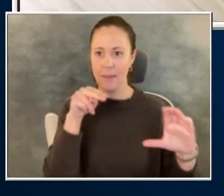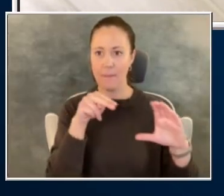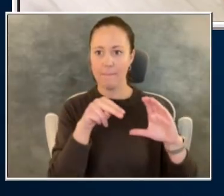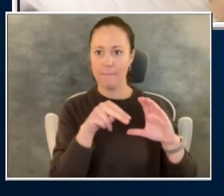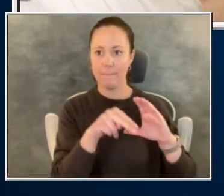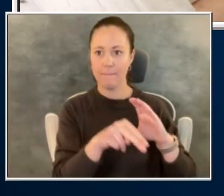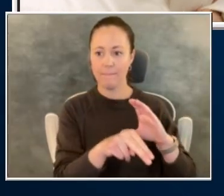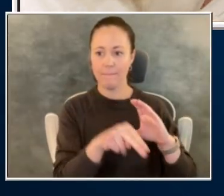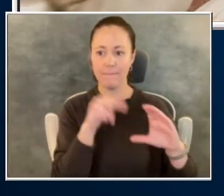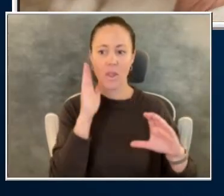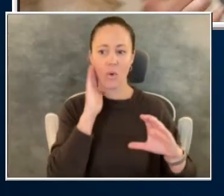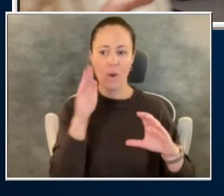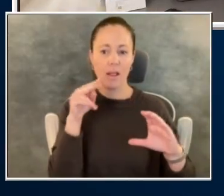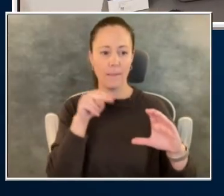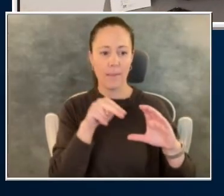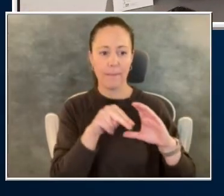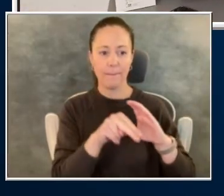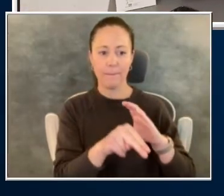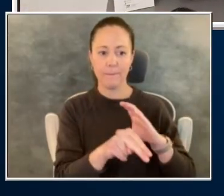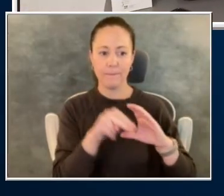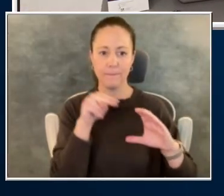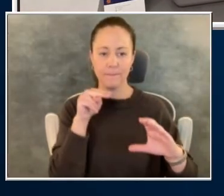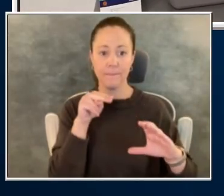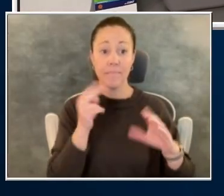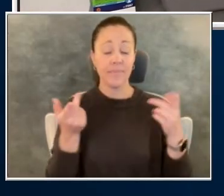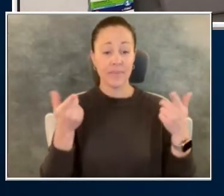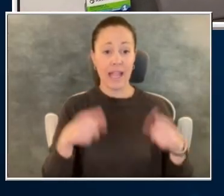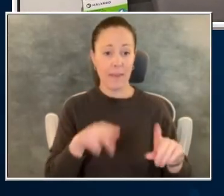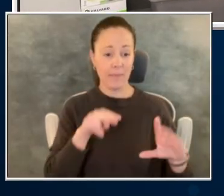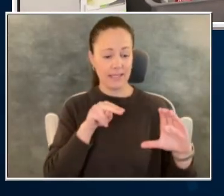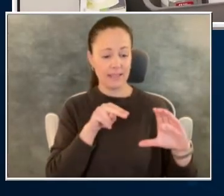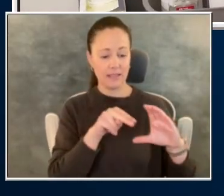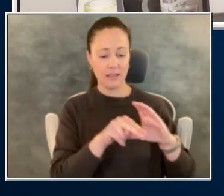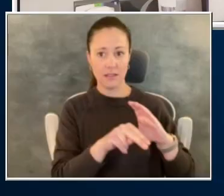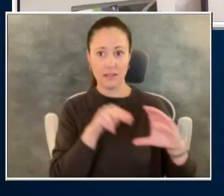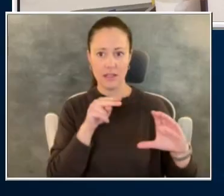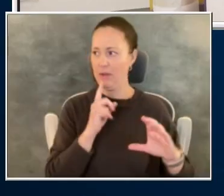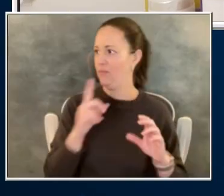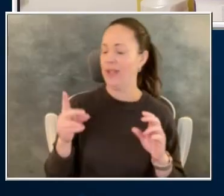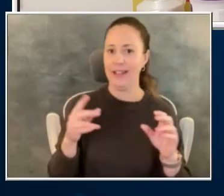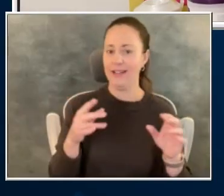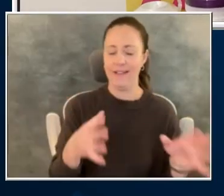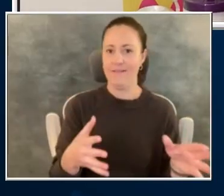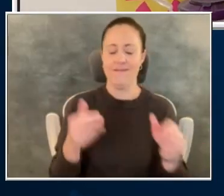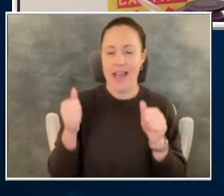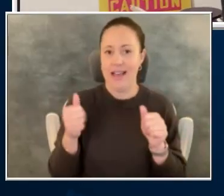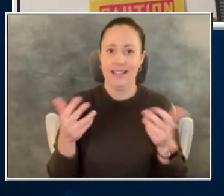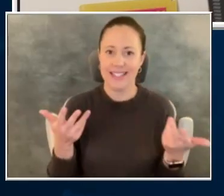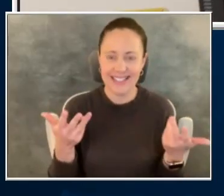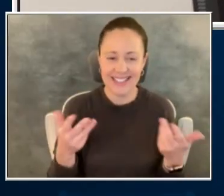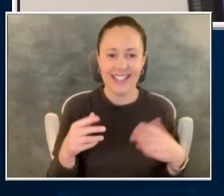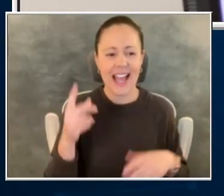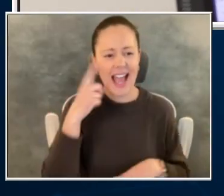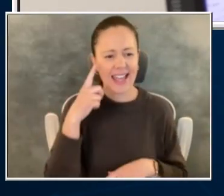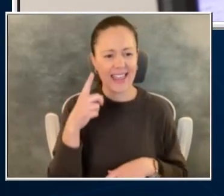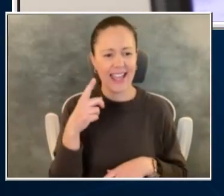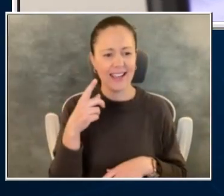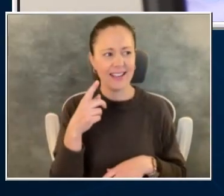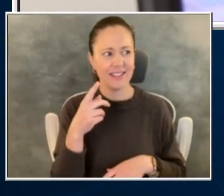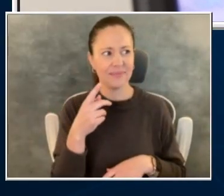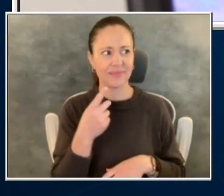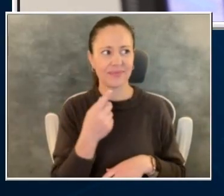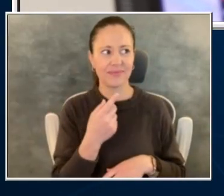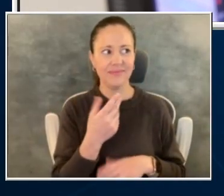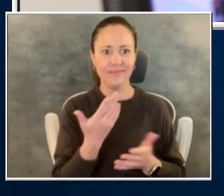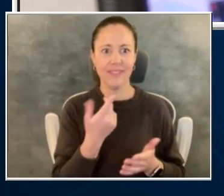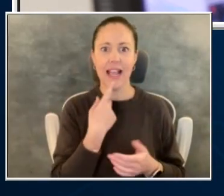this tube. And as she does that, it was so fast. I thought, I think Dr. Affek, I said, so what else? And they